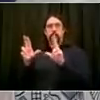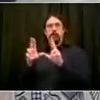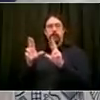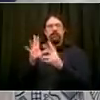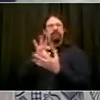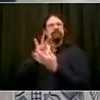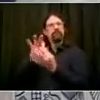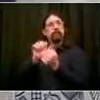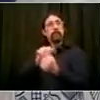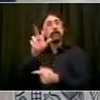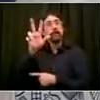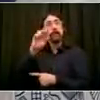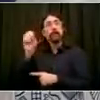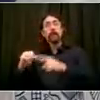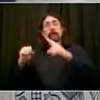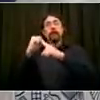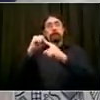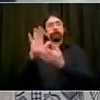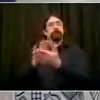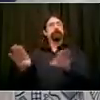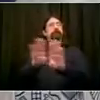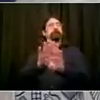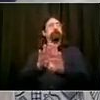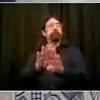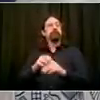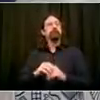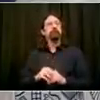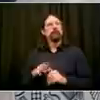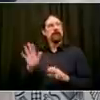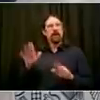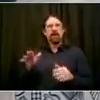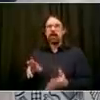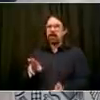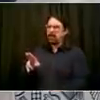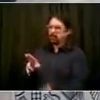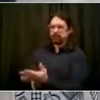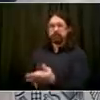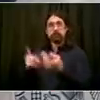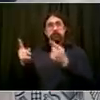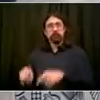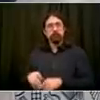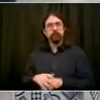No. It's just, I appreciate your question, but it's just not how things happened.